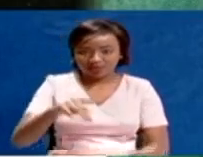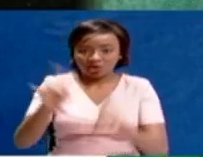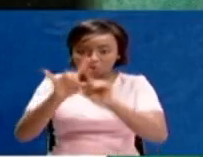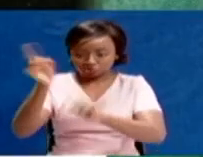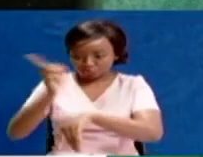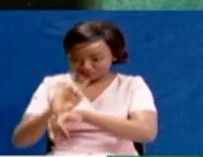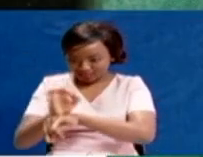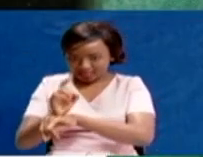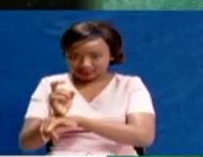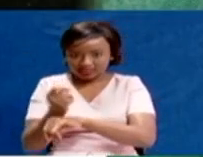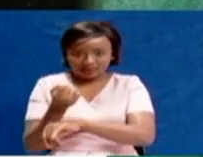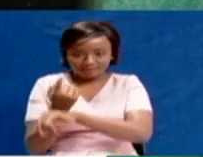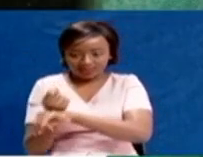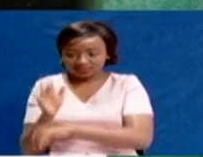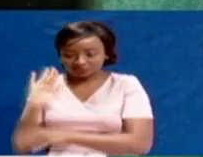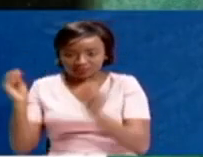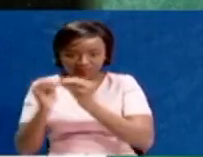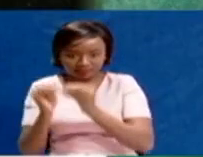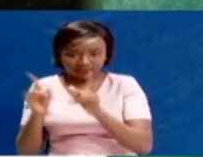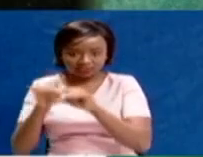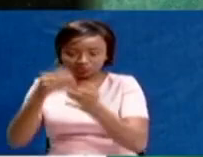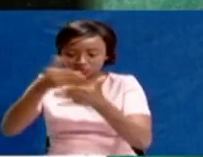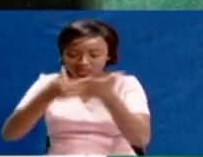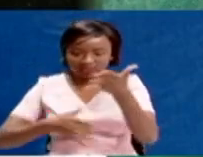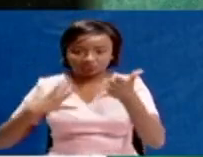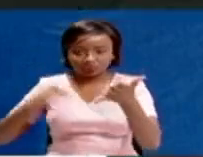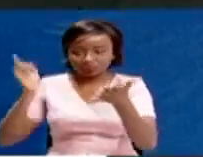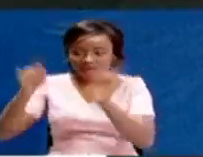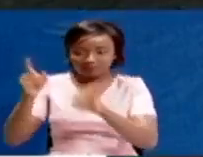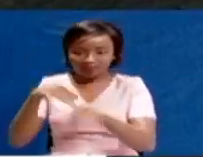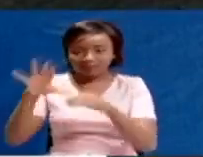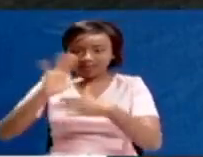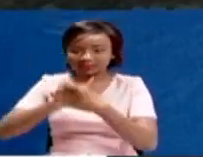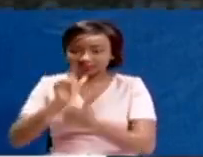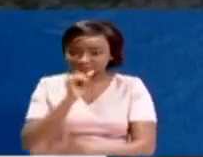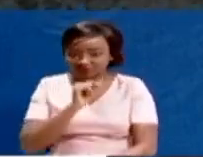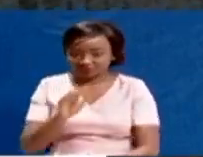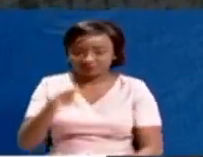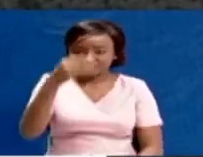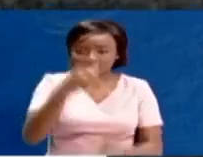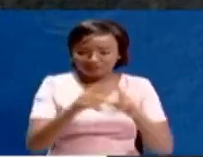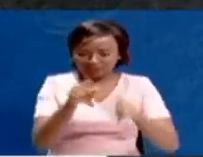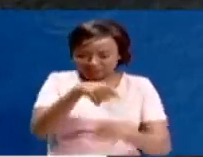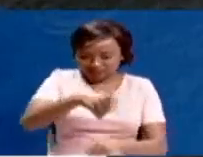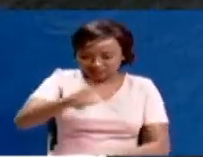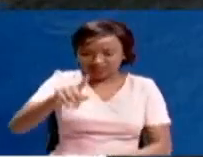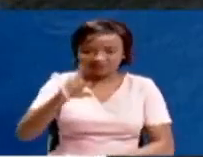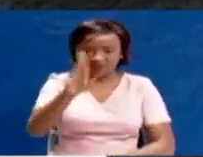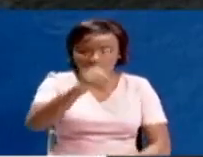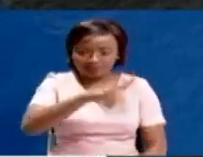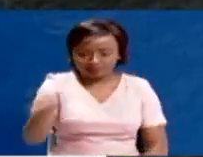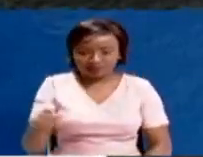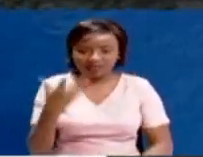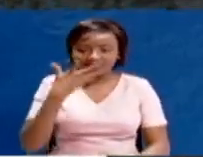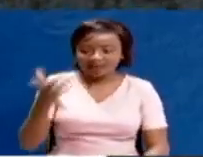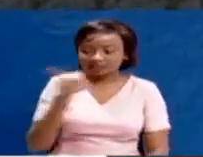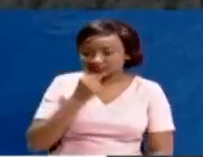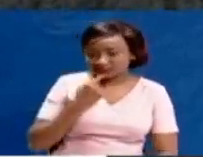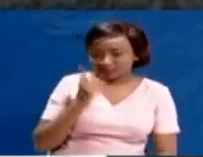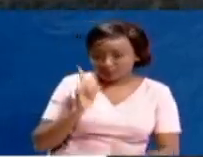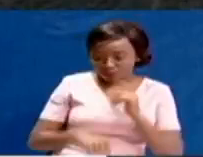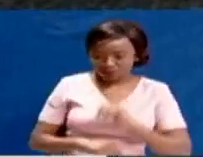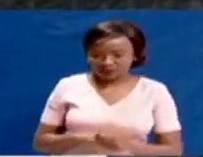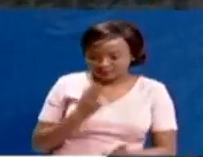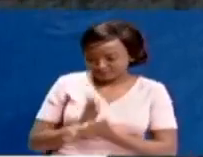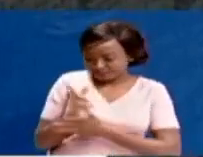the NEC meeting, as well as the list of attendees, was also attached. But the Registrar of Political Parties, in her response,